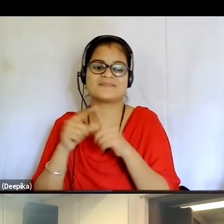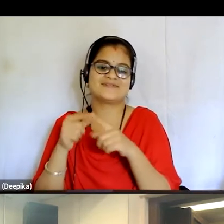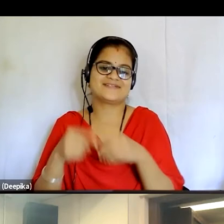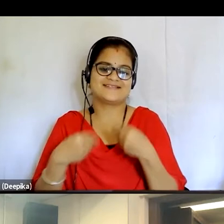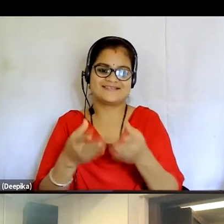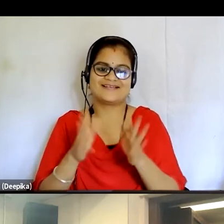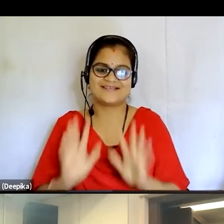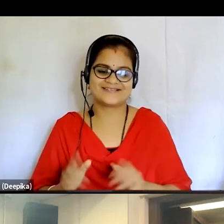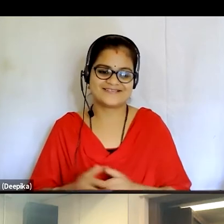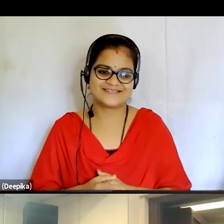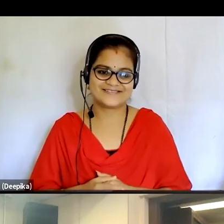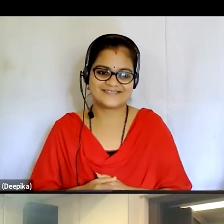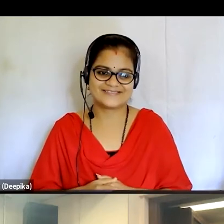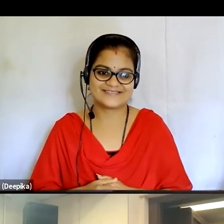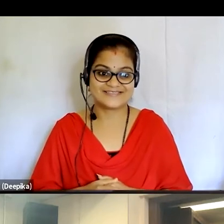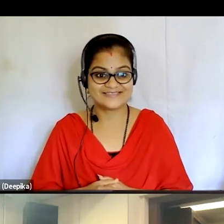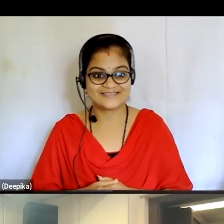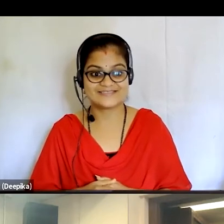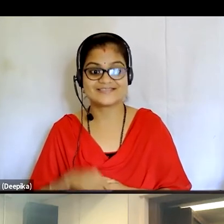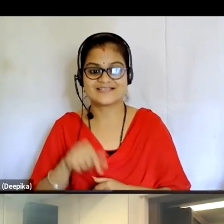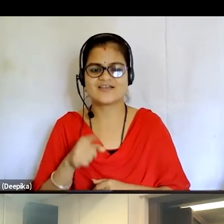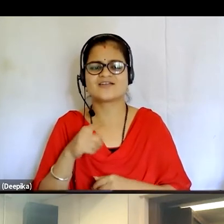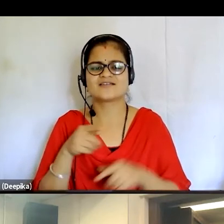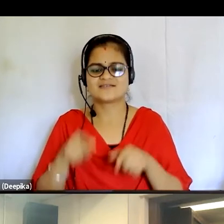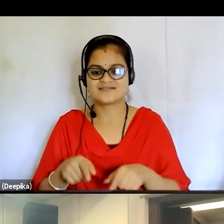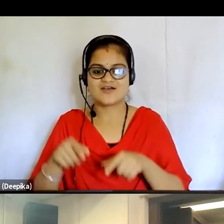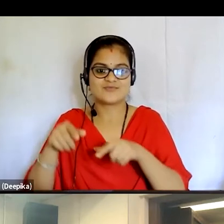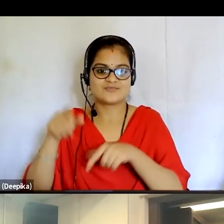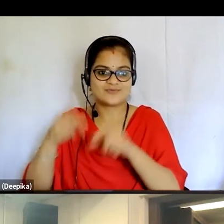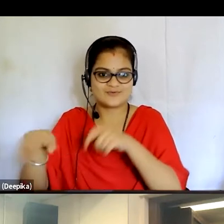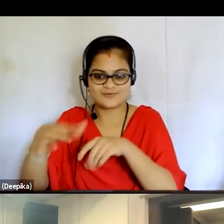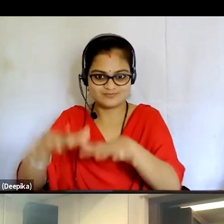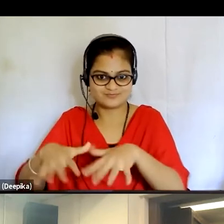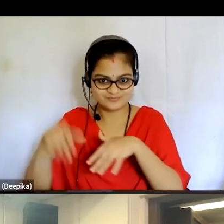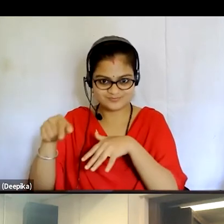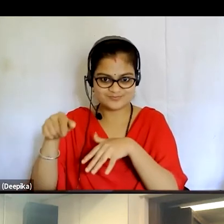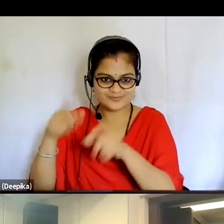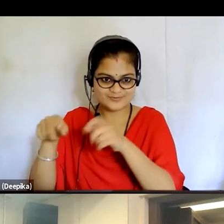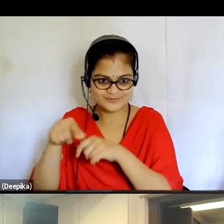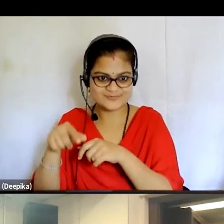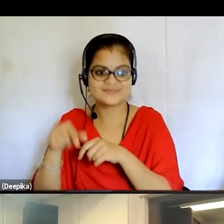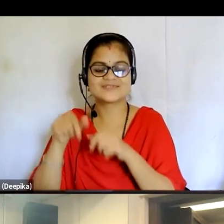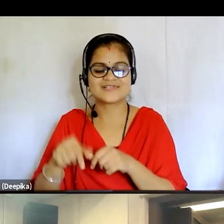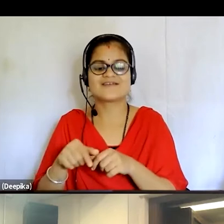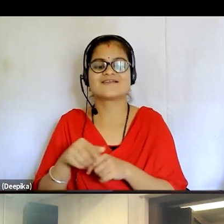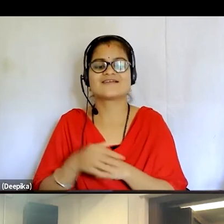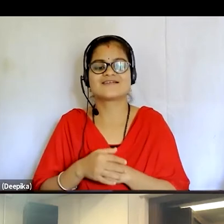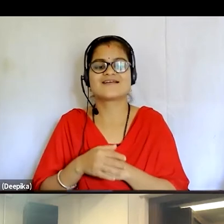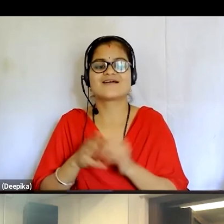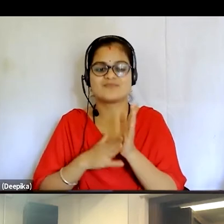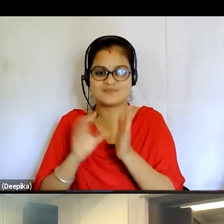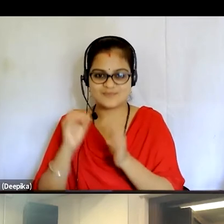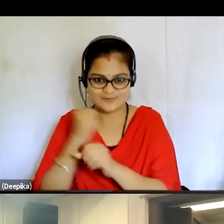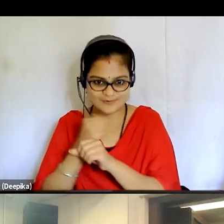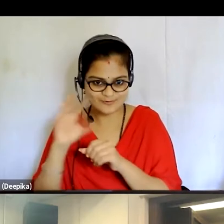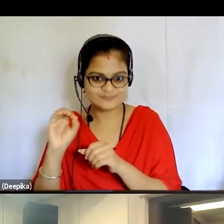Lovely. So I think let's play it for our audiences. Let's first play the Mogoscape, which is a wider palette. Yes. The Mogo